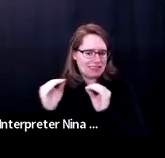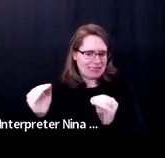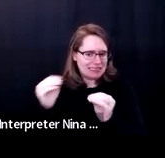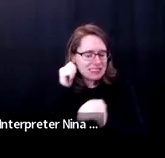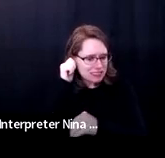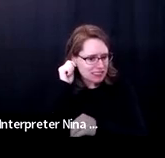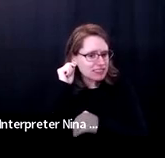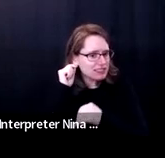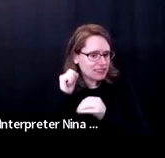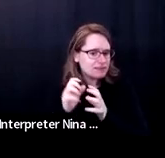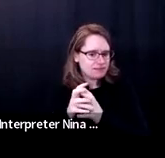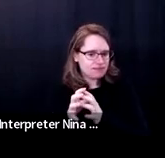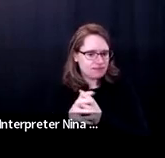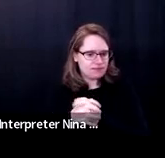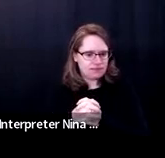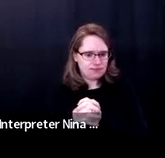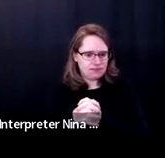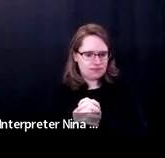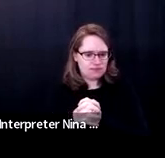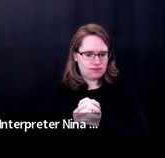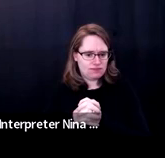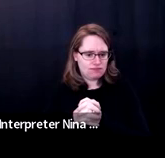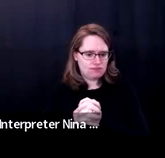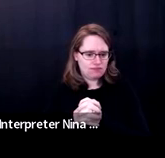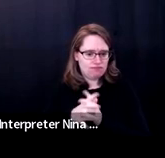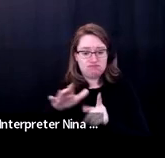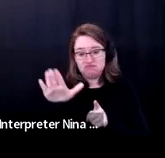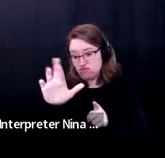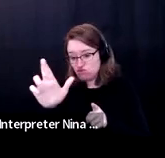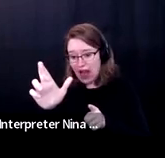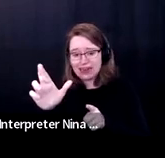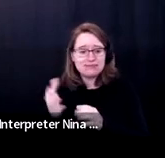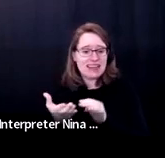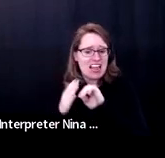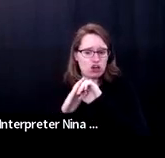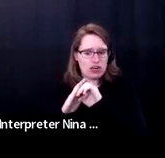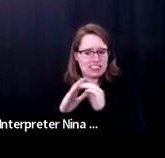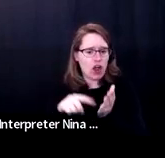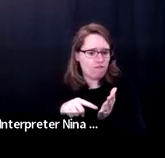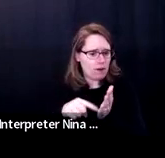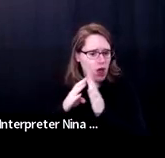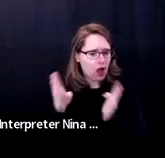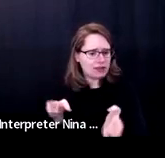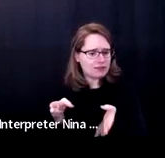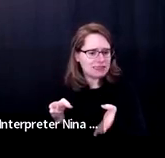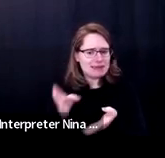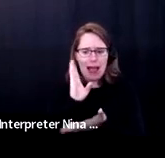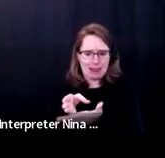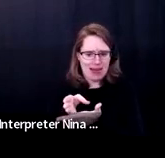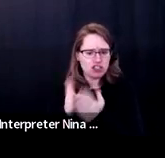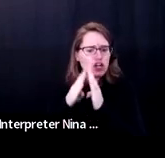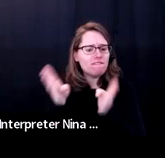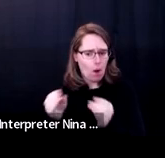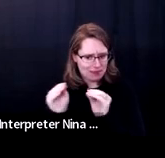There's right up above to the right, there's increased affordable housing, elimination of homelessness. Yep. And then